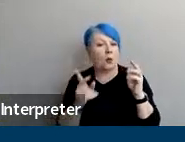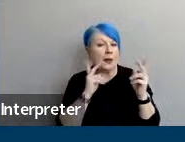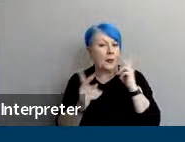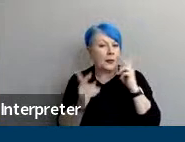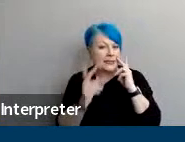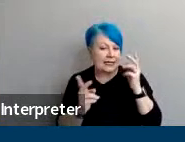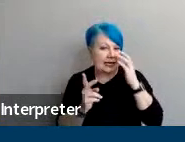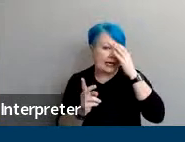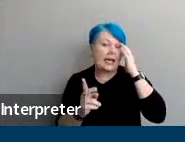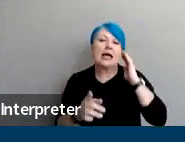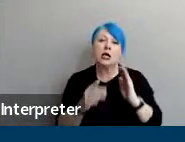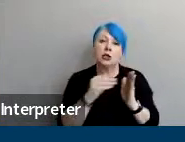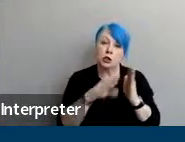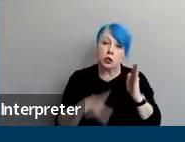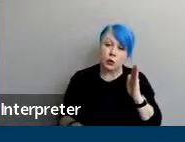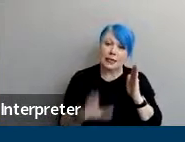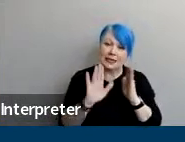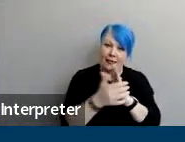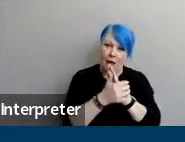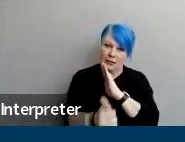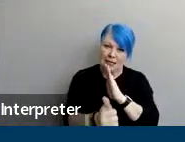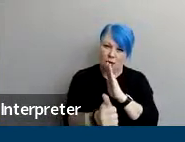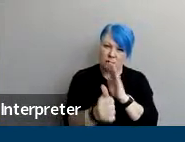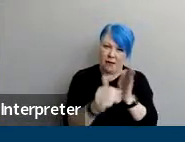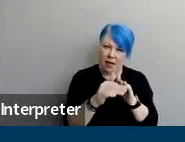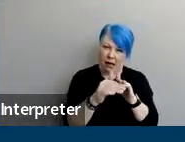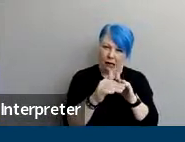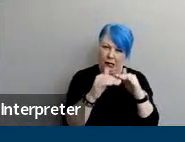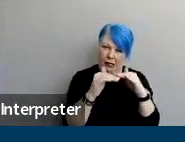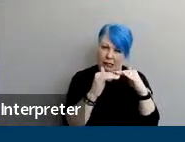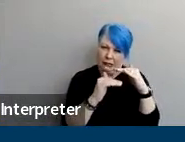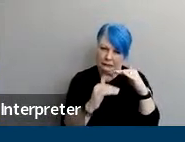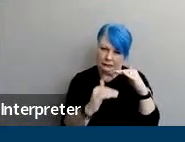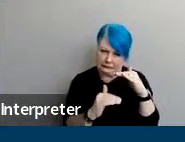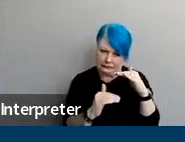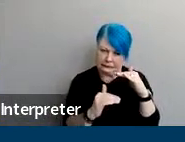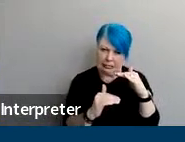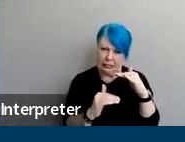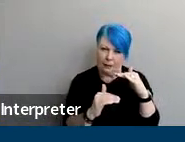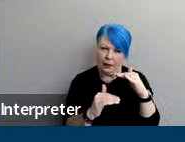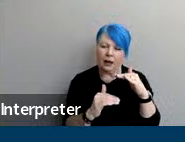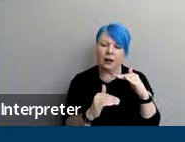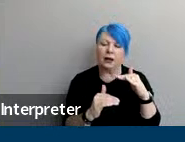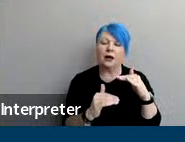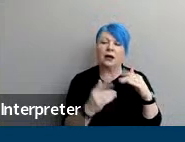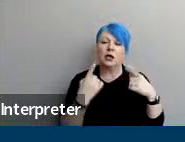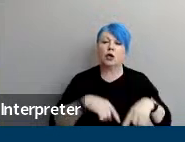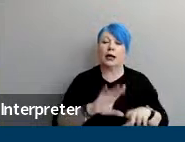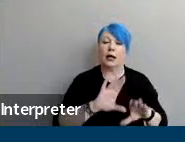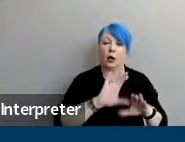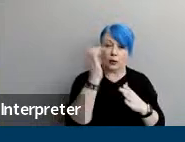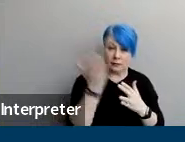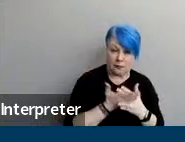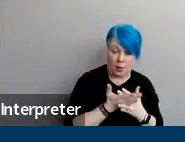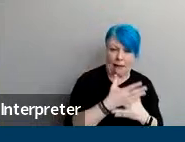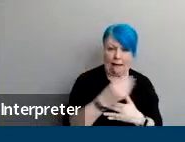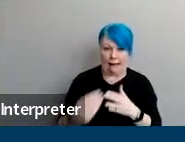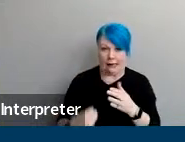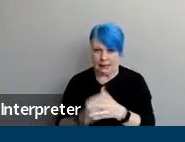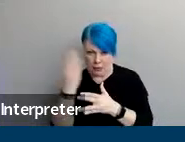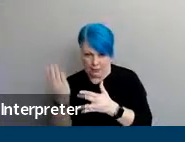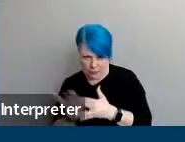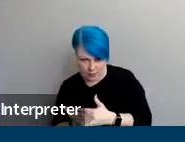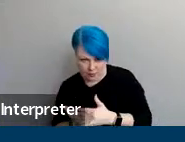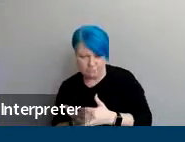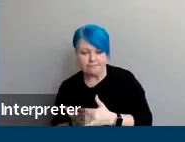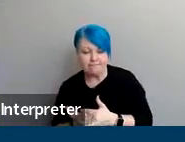winter break and then also again at spring break, where an IEP team can look at that data and really see if there's any type of regression over